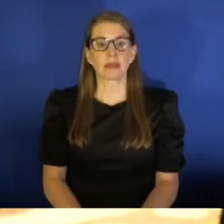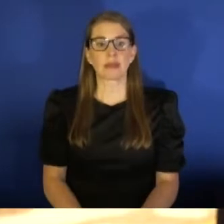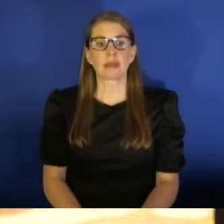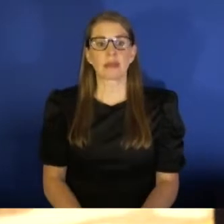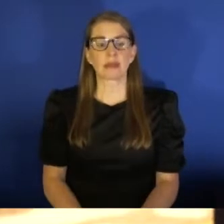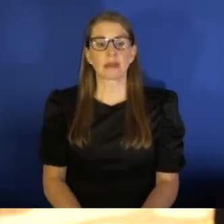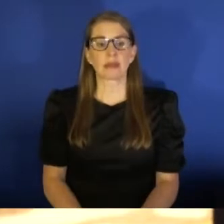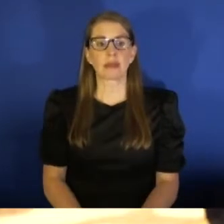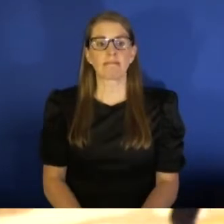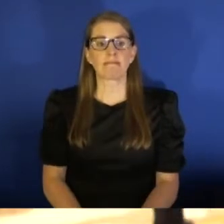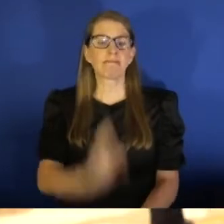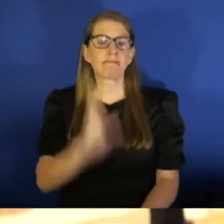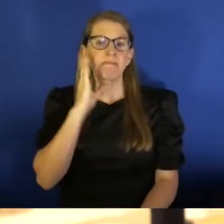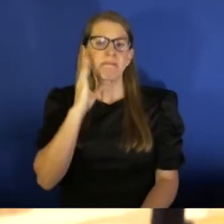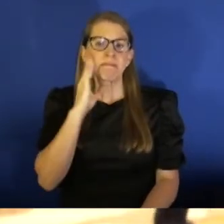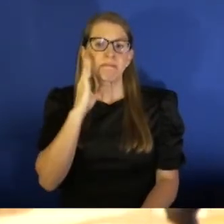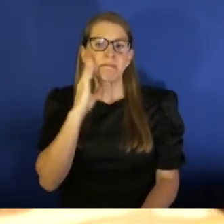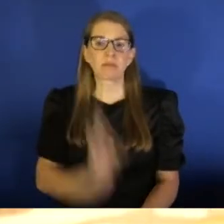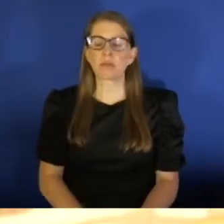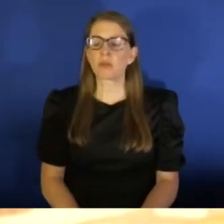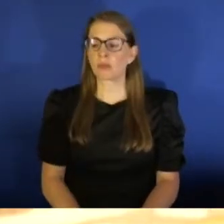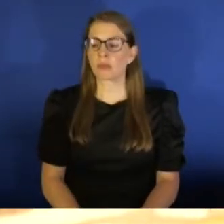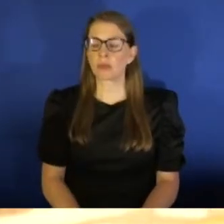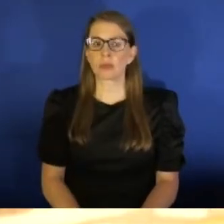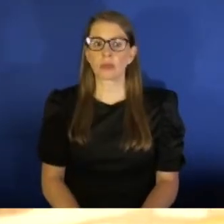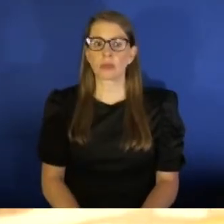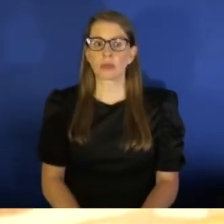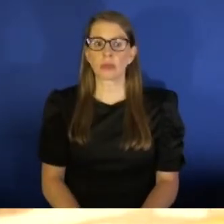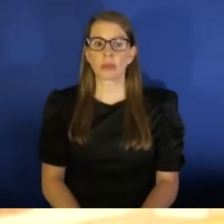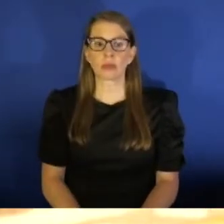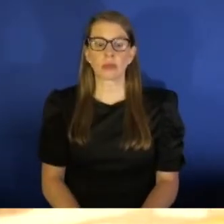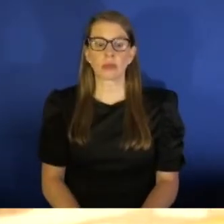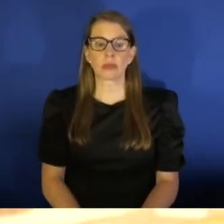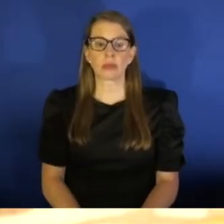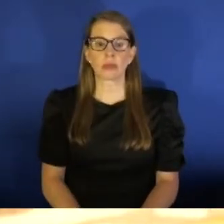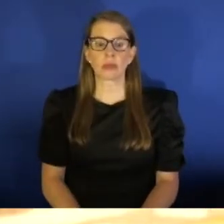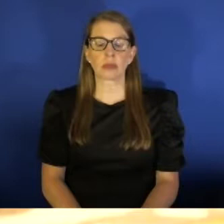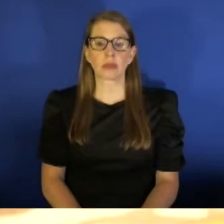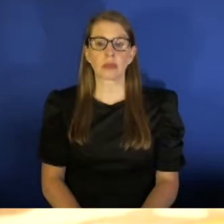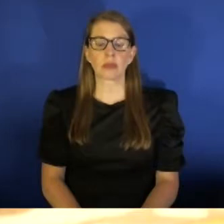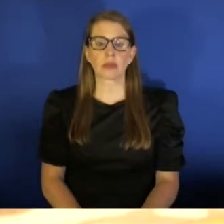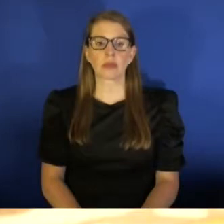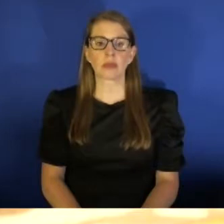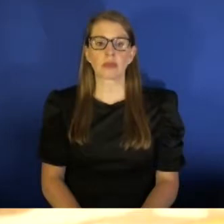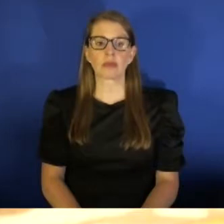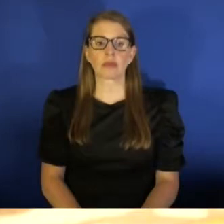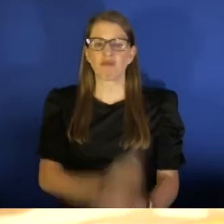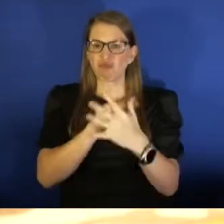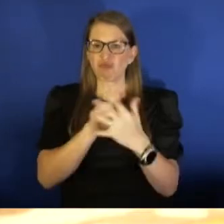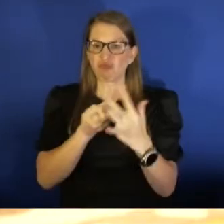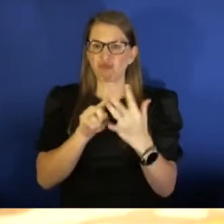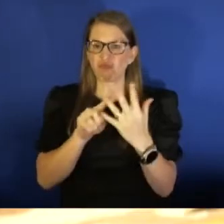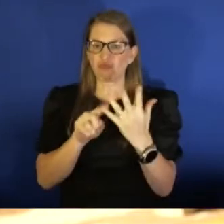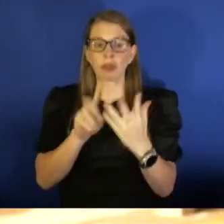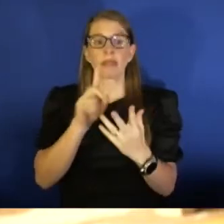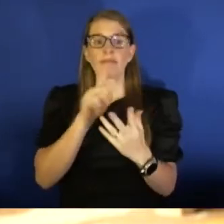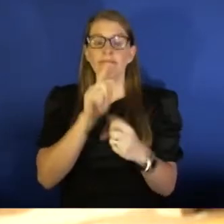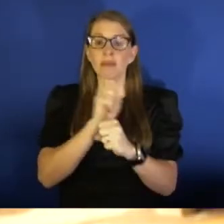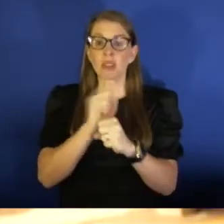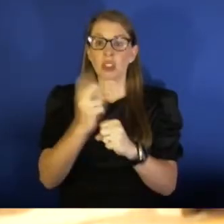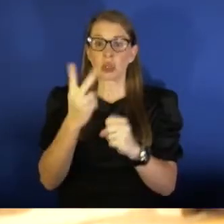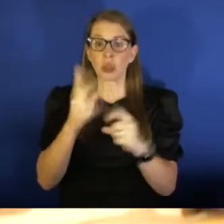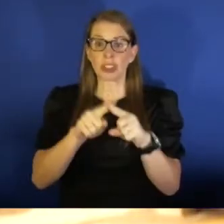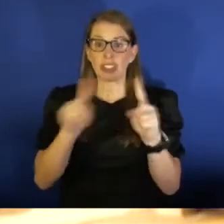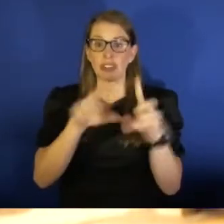You know, I think there's a number of things, and like you have pointed out, this is actually two different sets of professionals